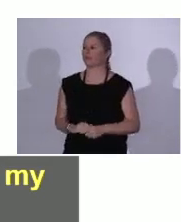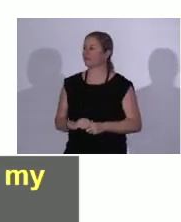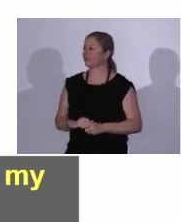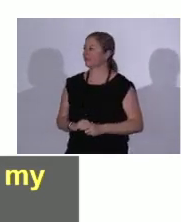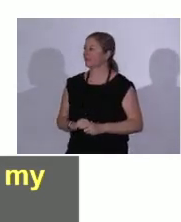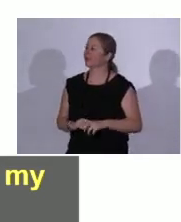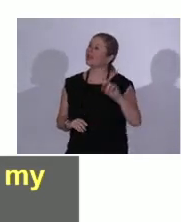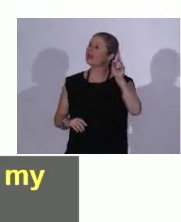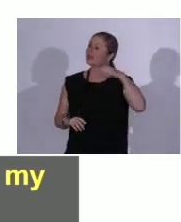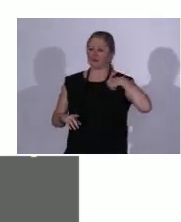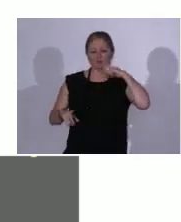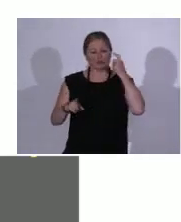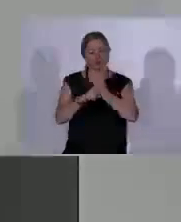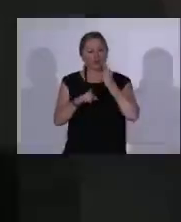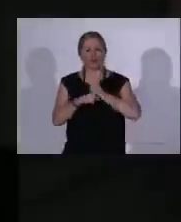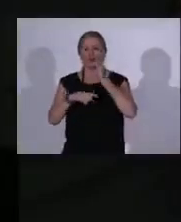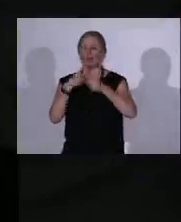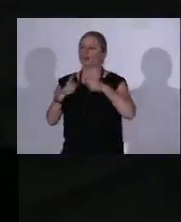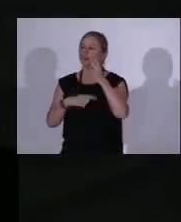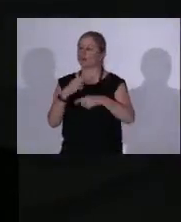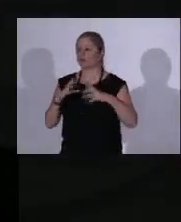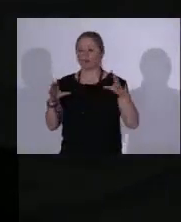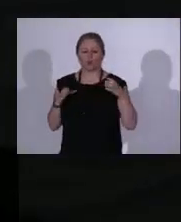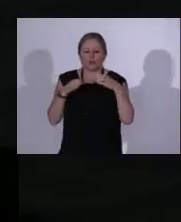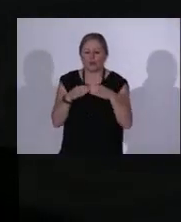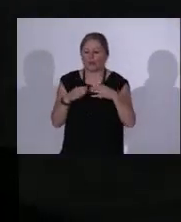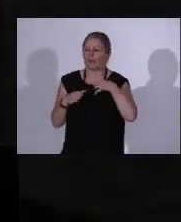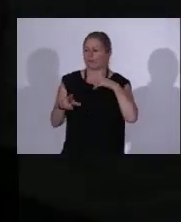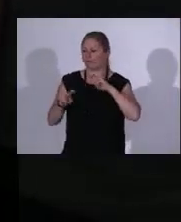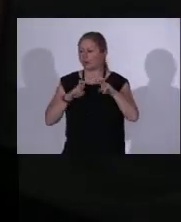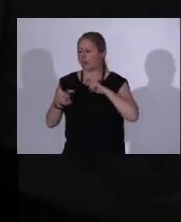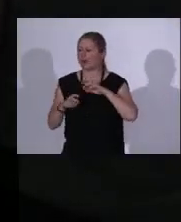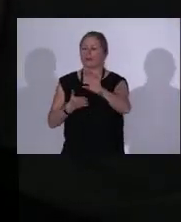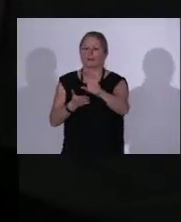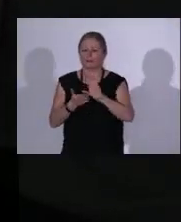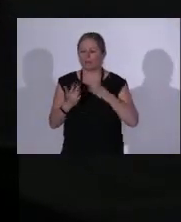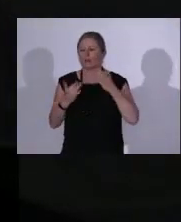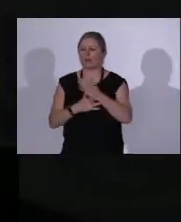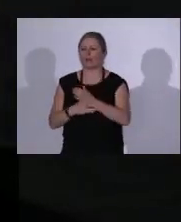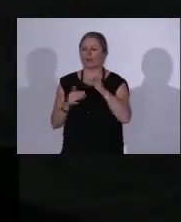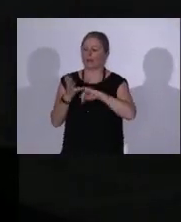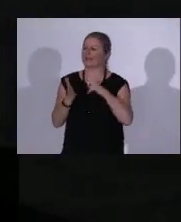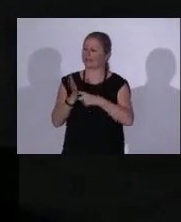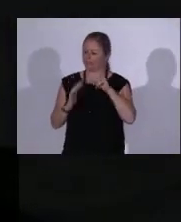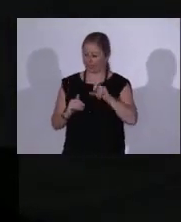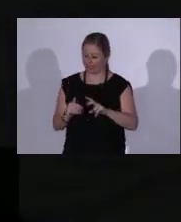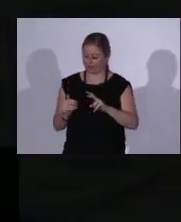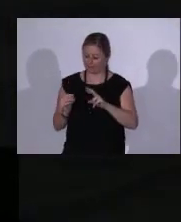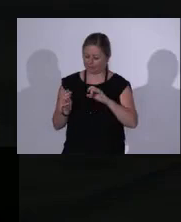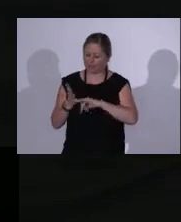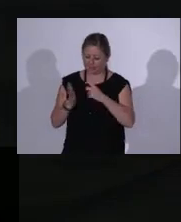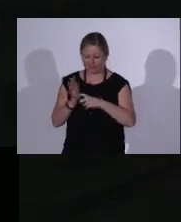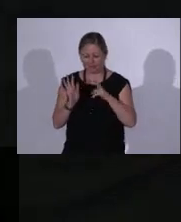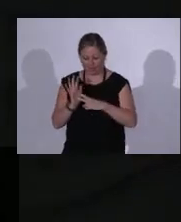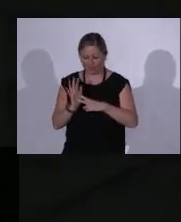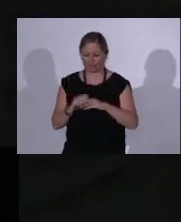Today I'll be speaking about one of our Together More Active projects, which has been funded through Sport and Recreation Victoria. And stepping away from the